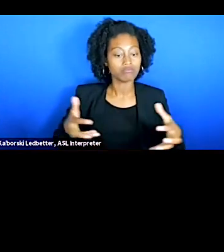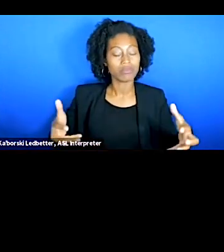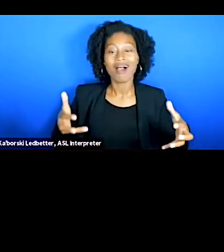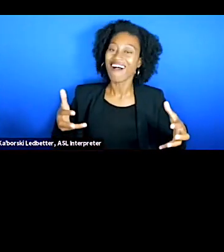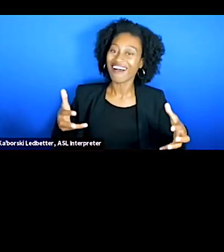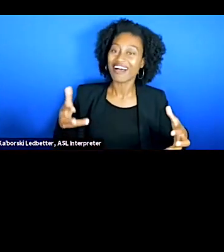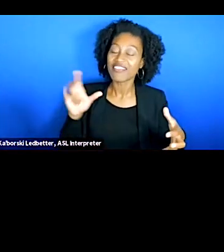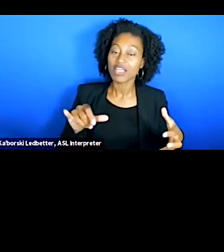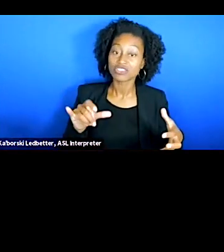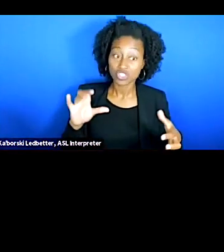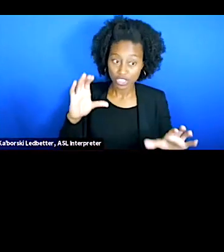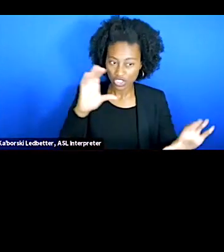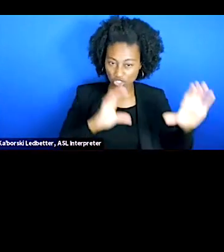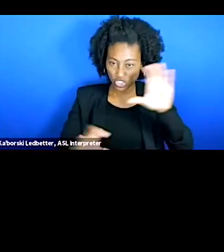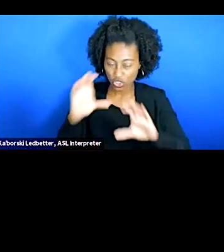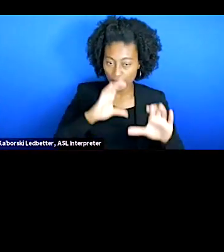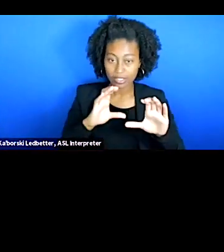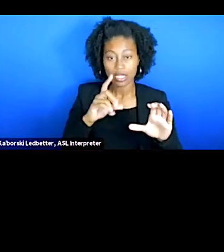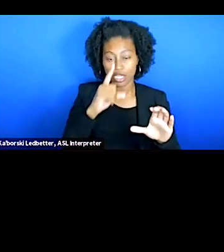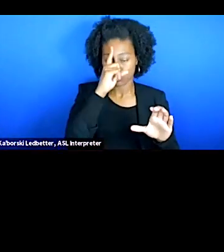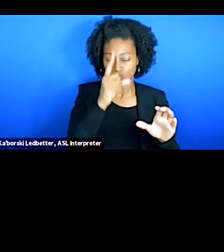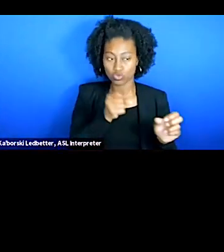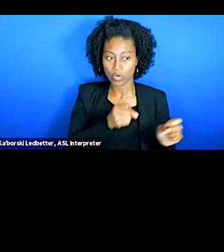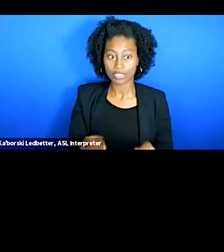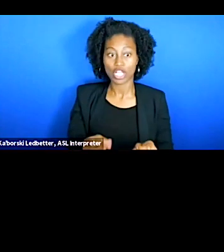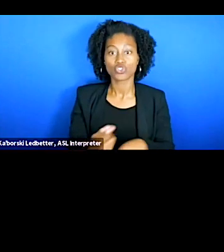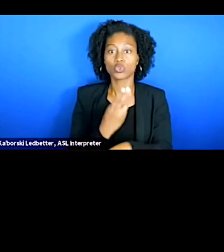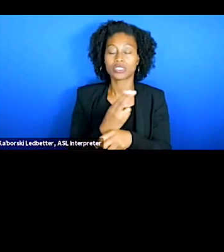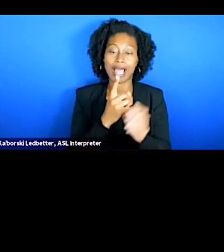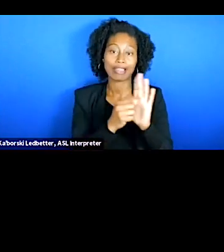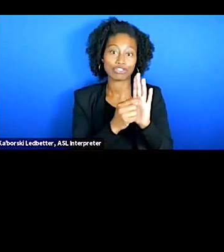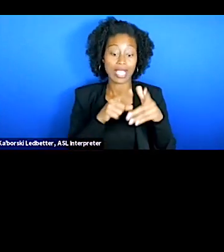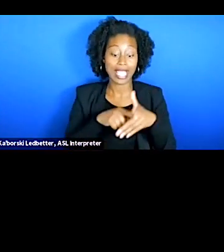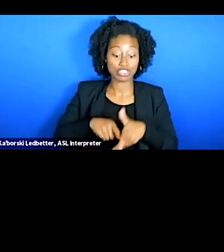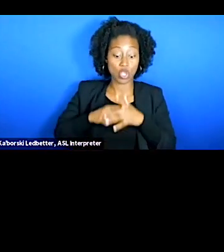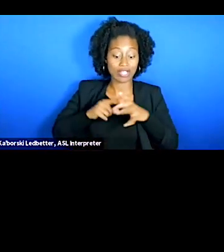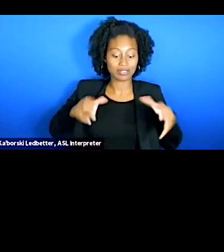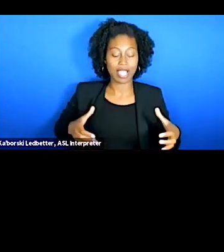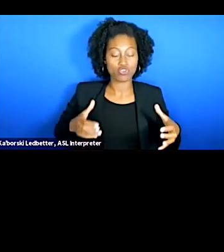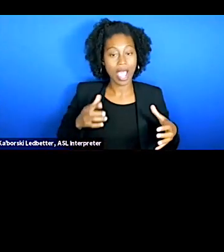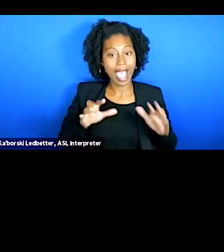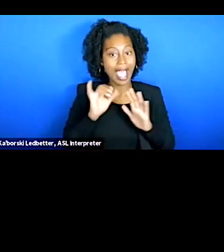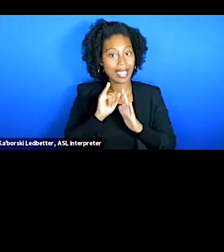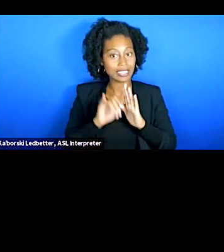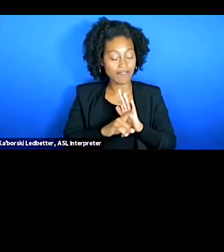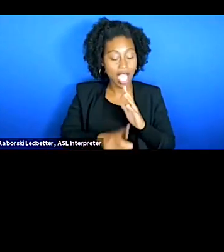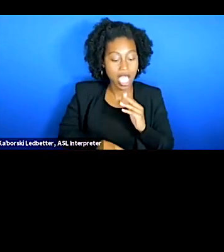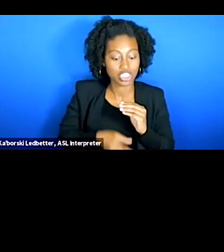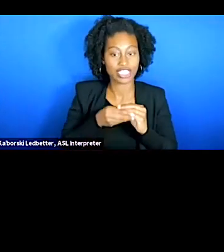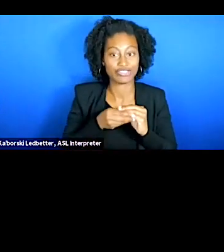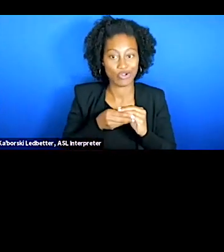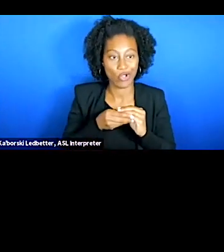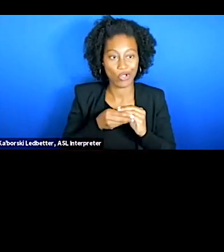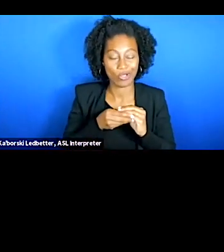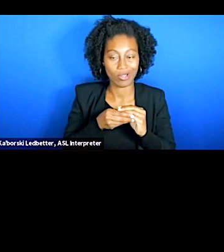search strategy that uses the literature in the start set to identify additional literature.